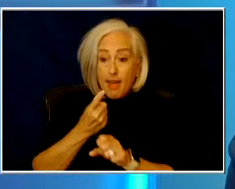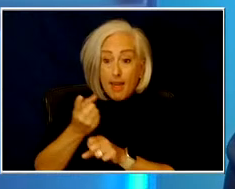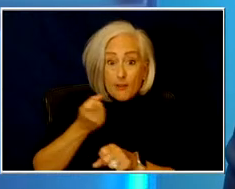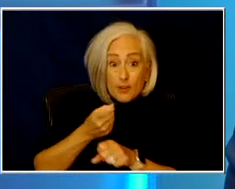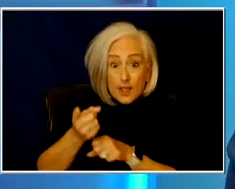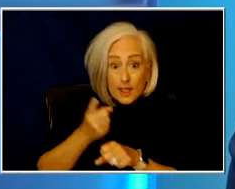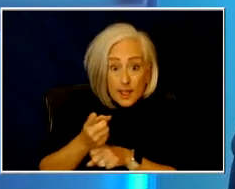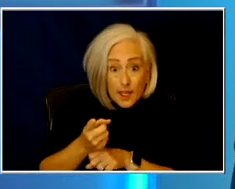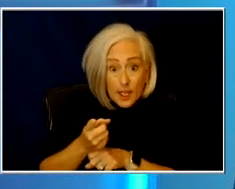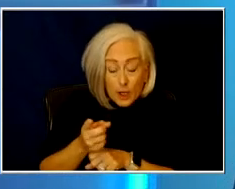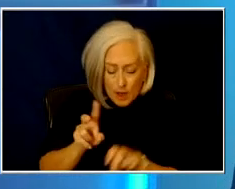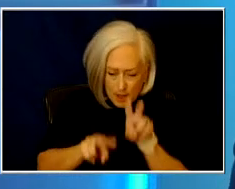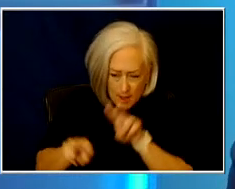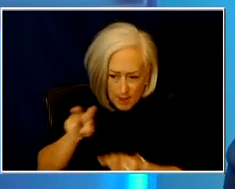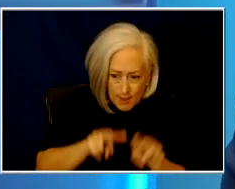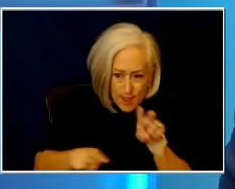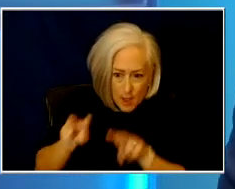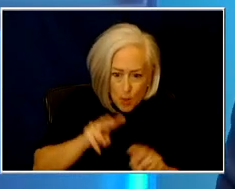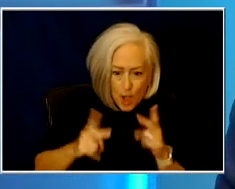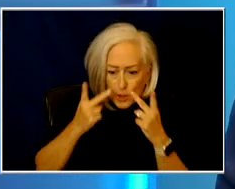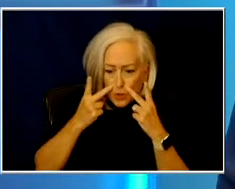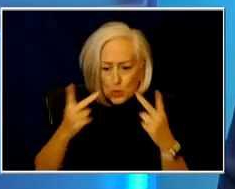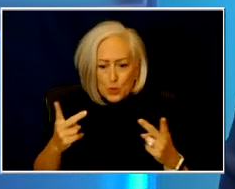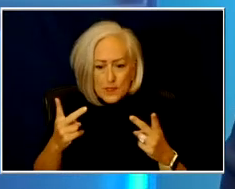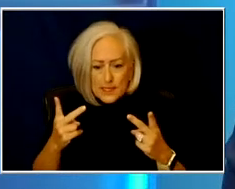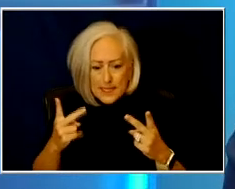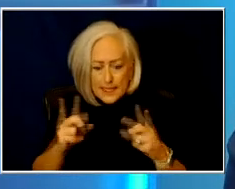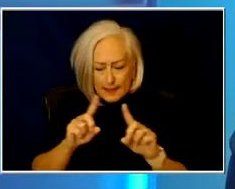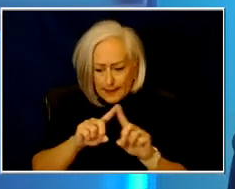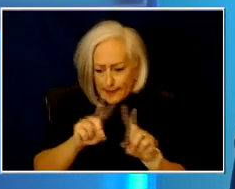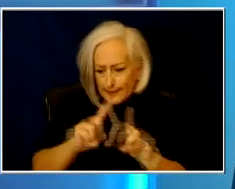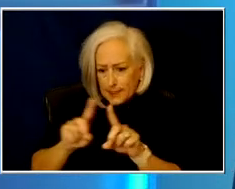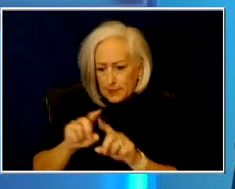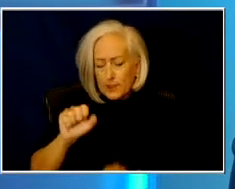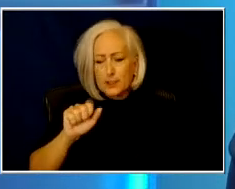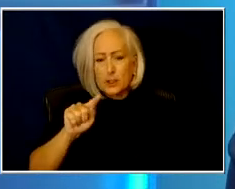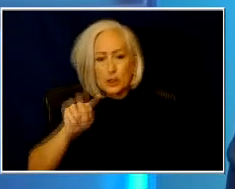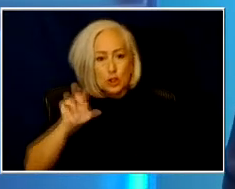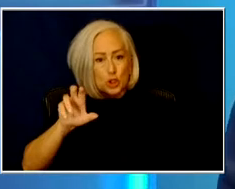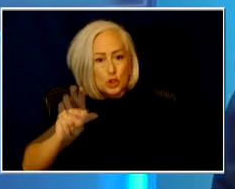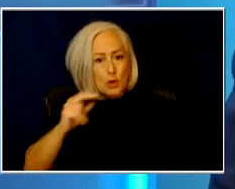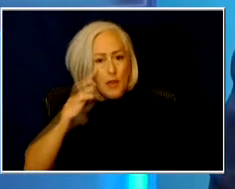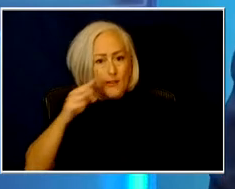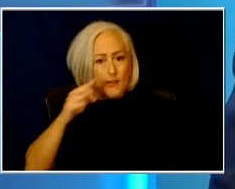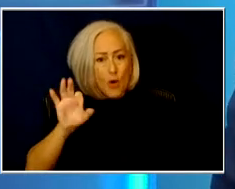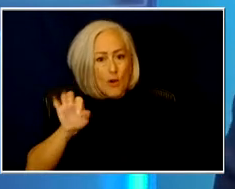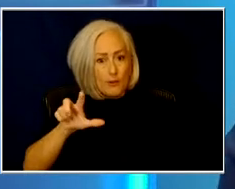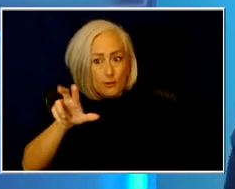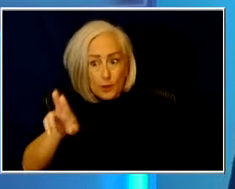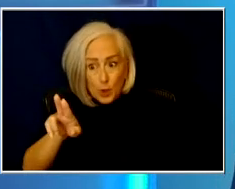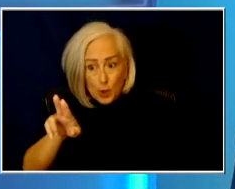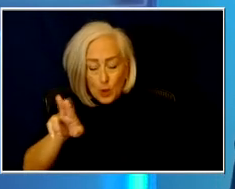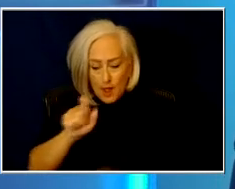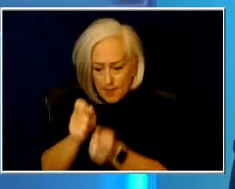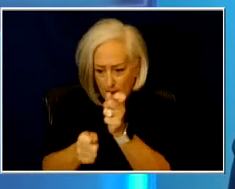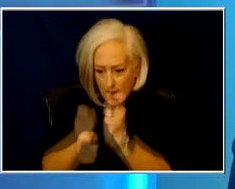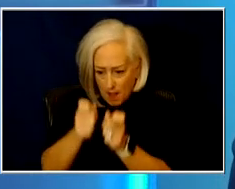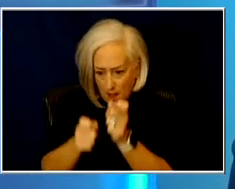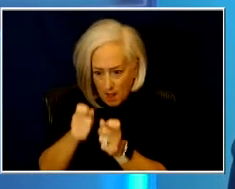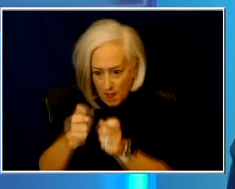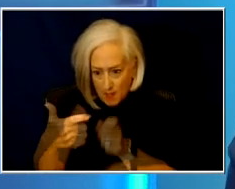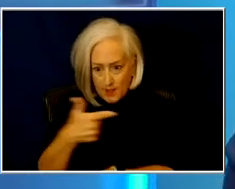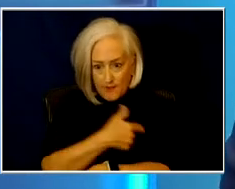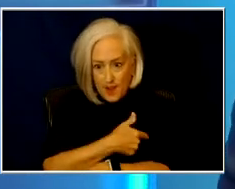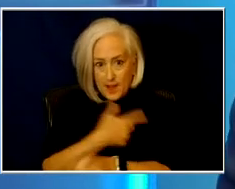cycle around the globe and they're looking for a specific strange they're trying to adapt the vaccine to treat those specific strains of flu so this is